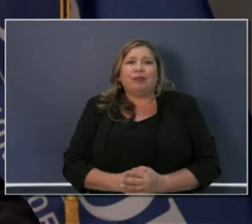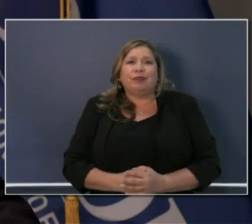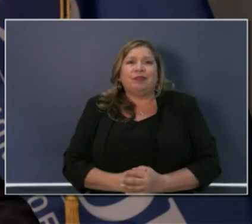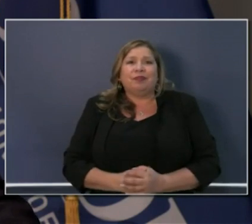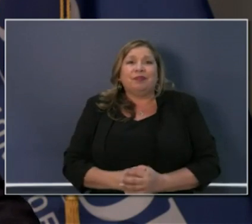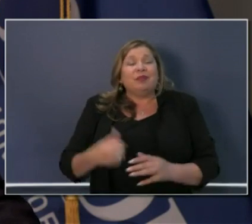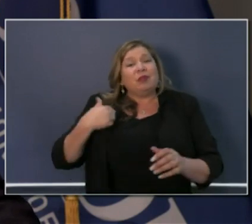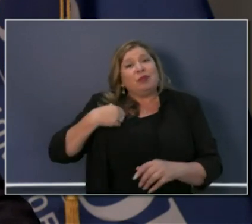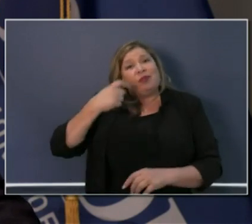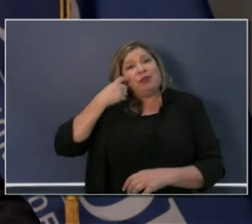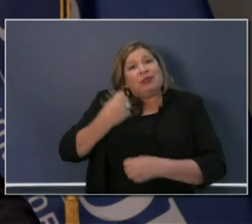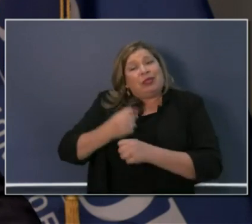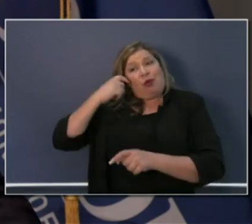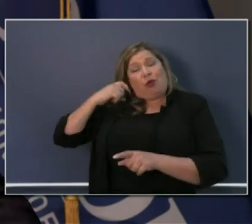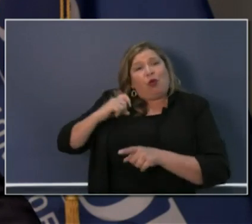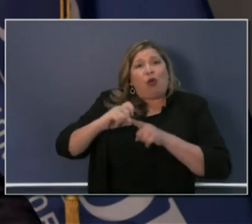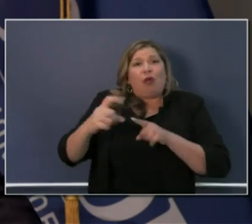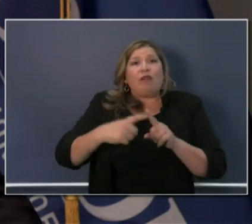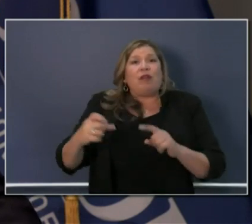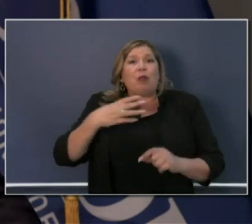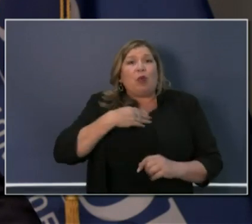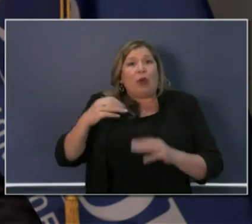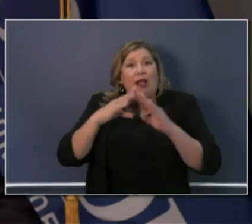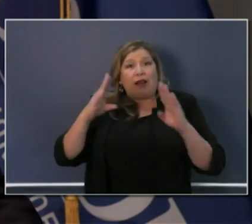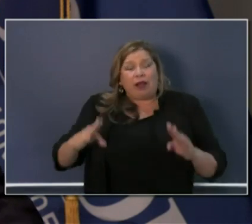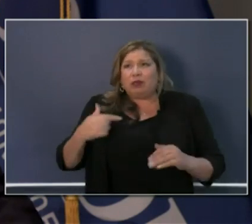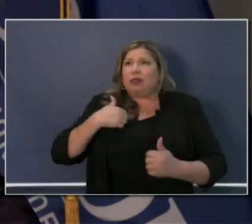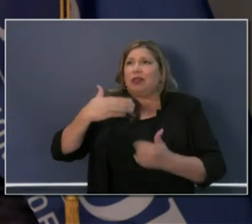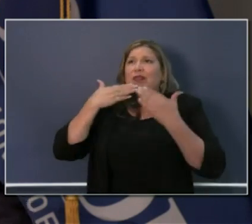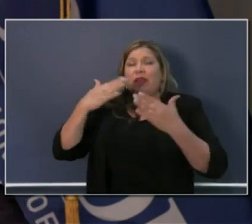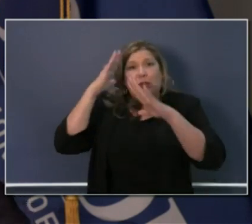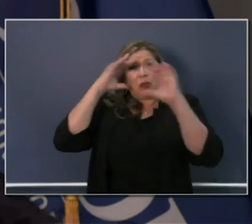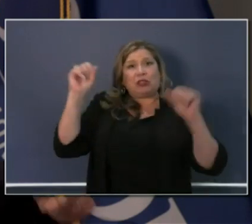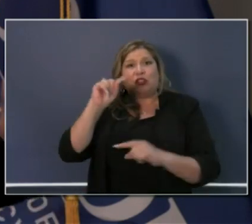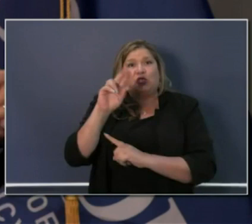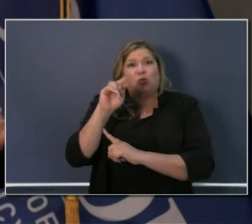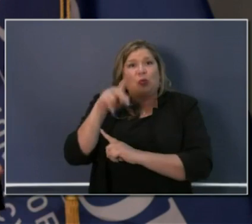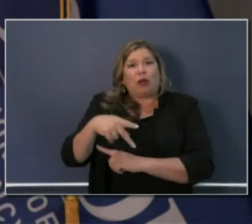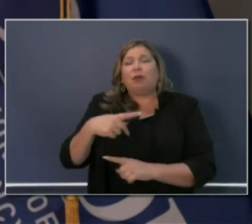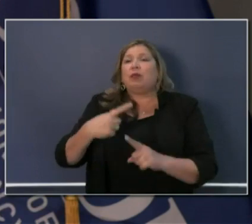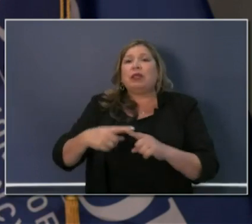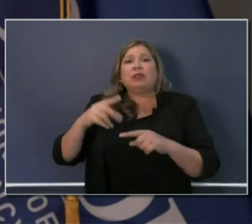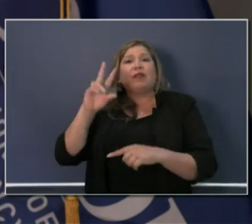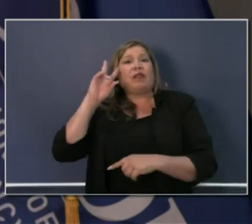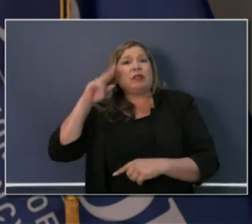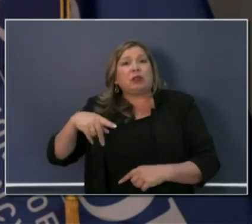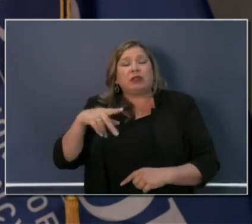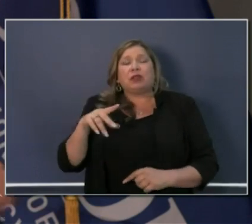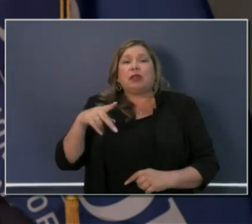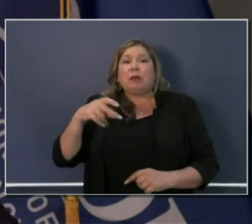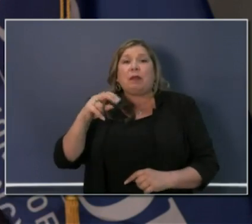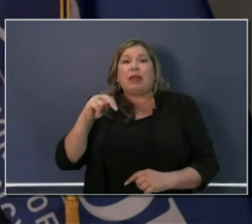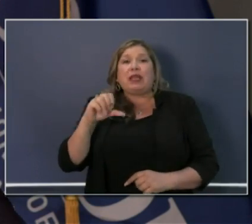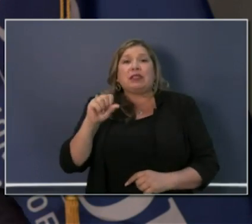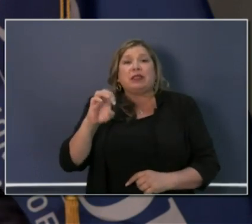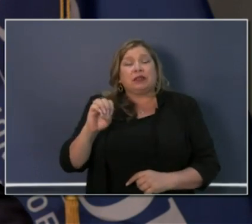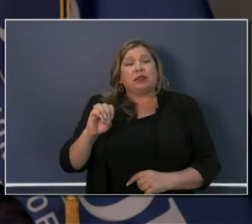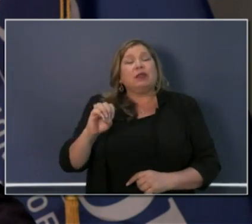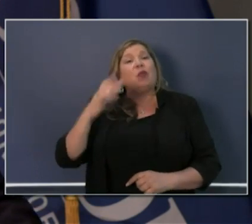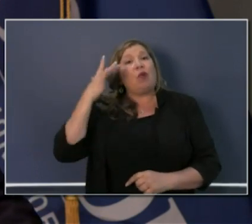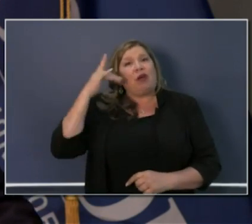President Trump. I want to thank Vice President Pence. We were able to get 8 field